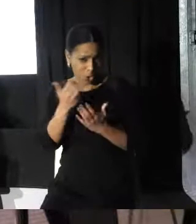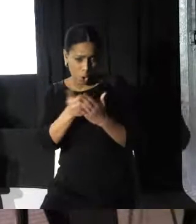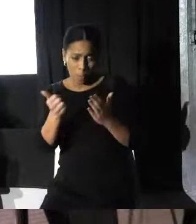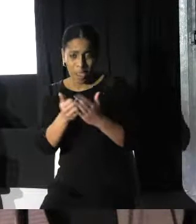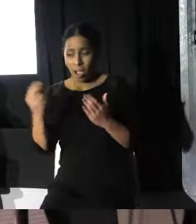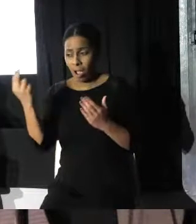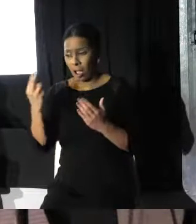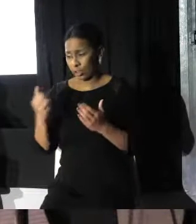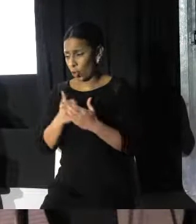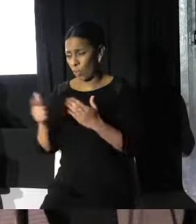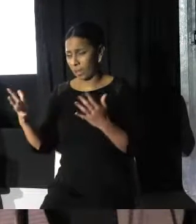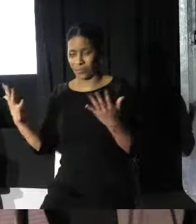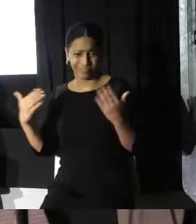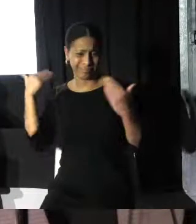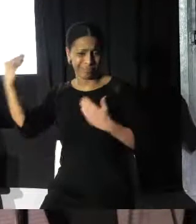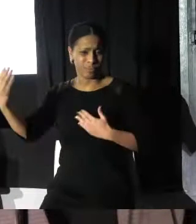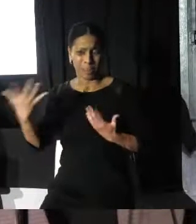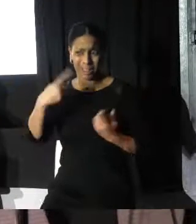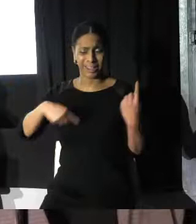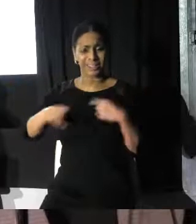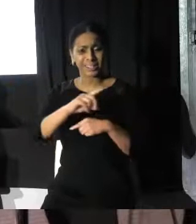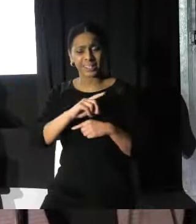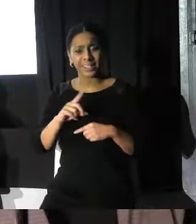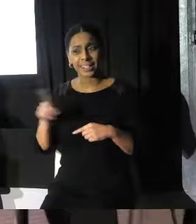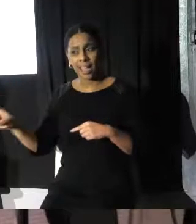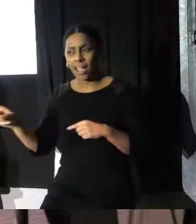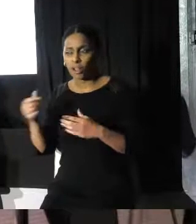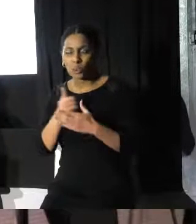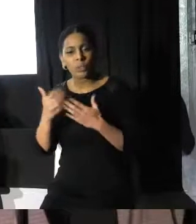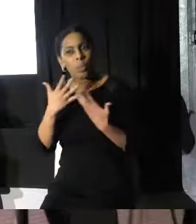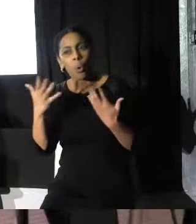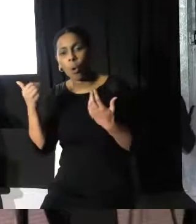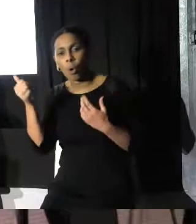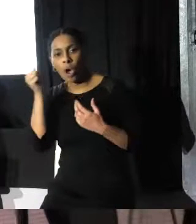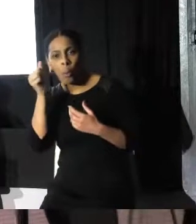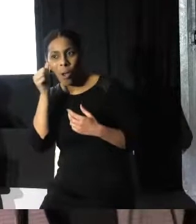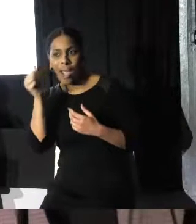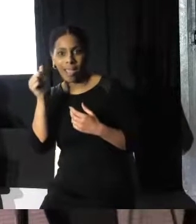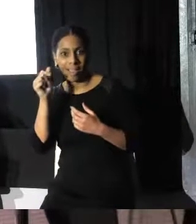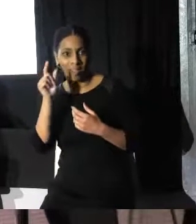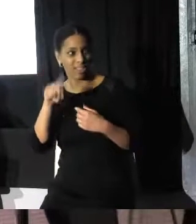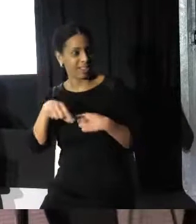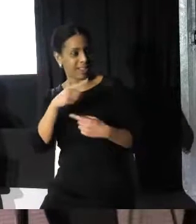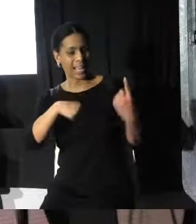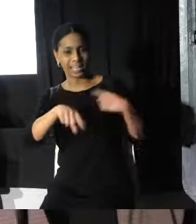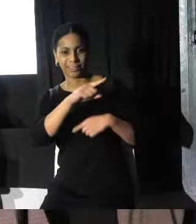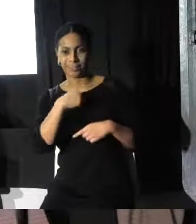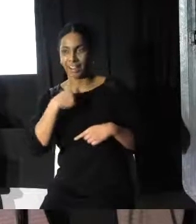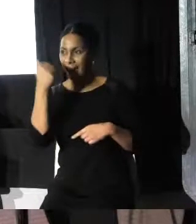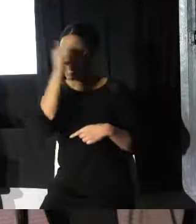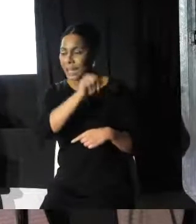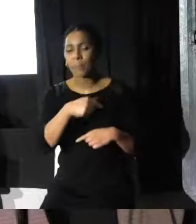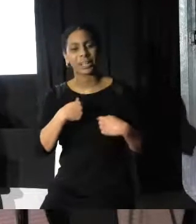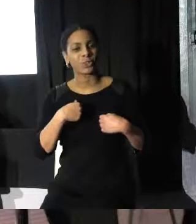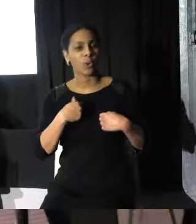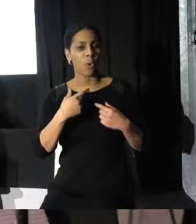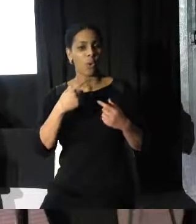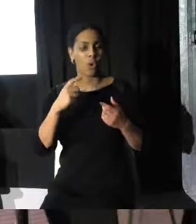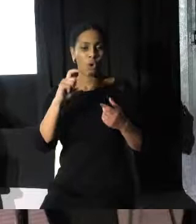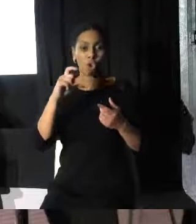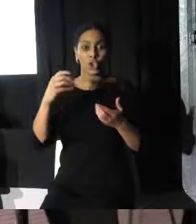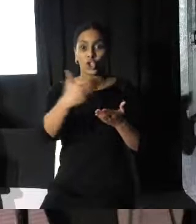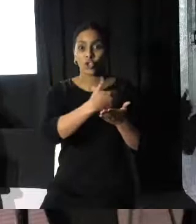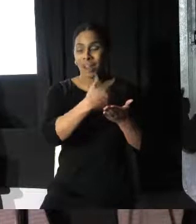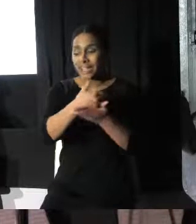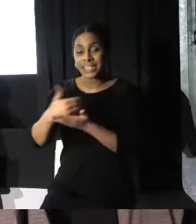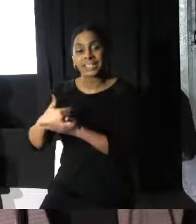and it can, you know, they're often sort of more than aware of this than the academics and the curators are. So allowing space for artists without art